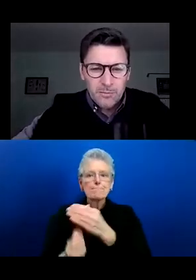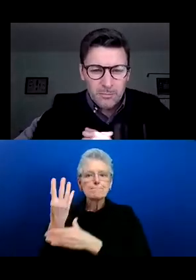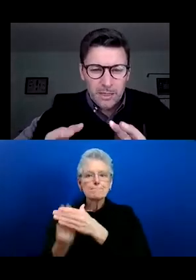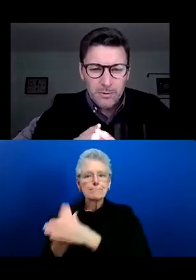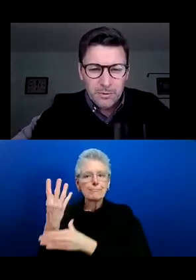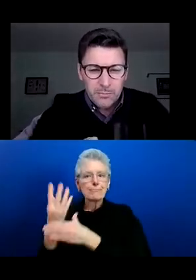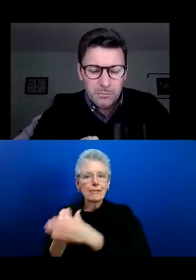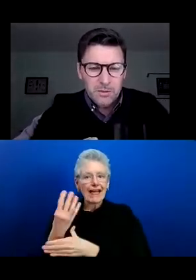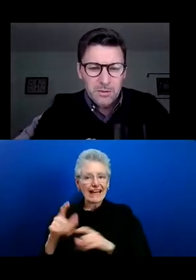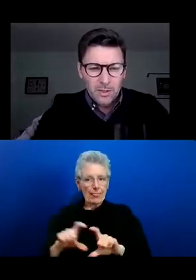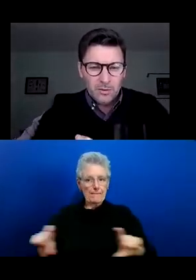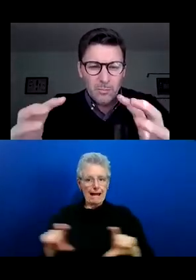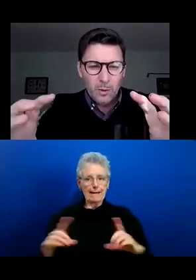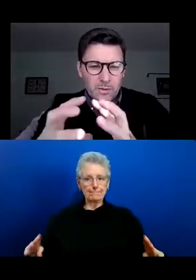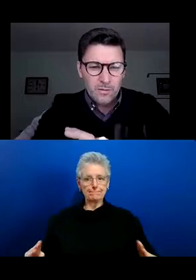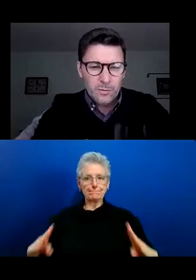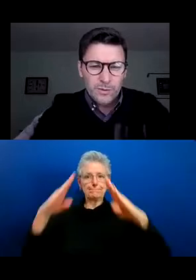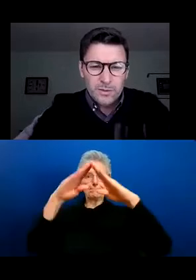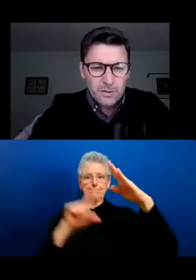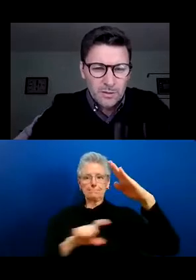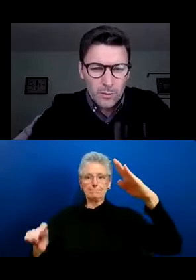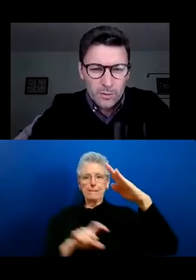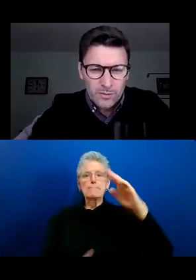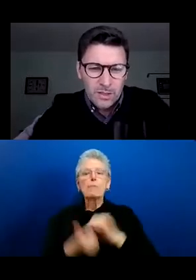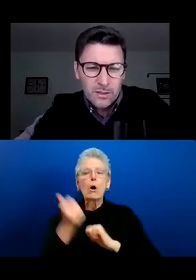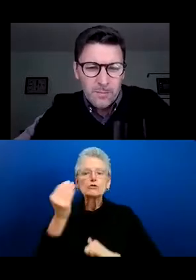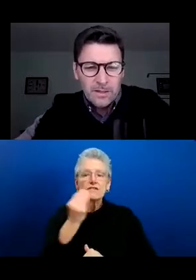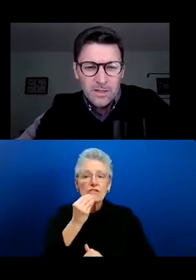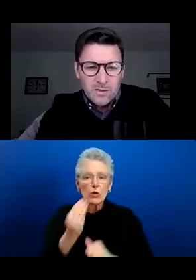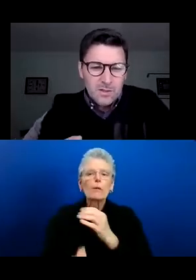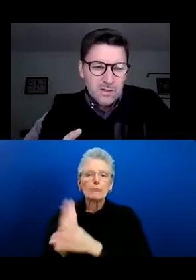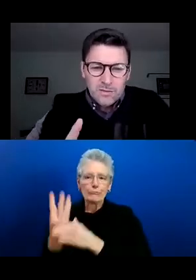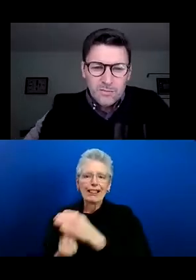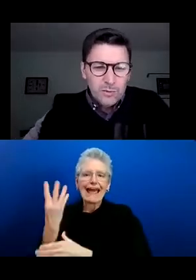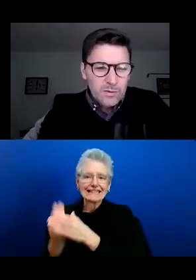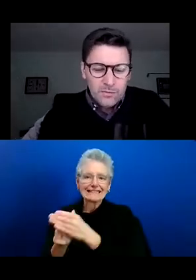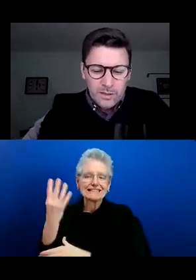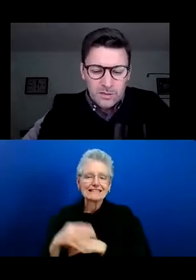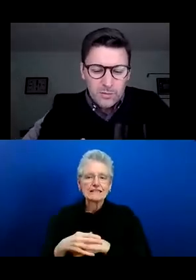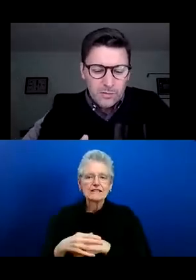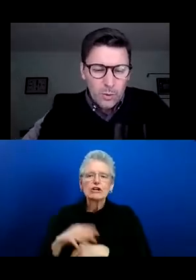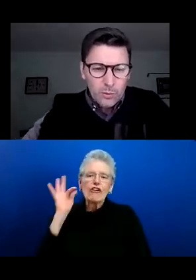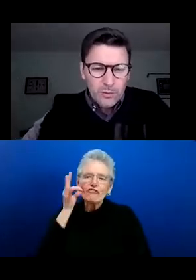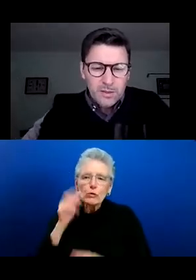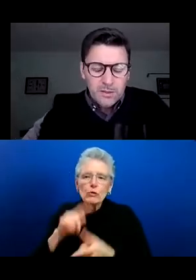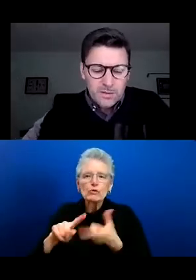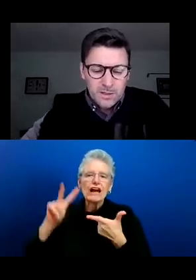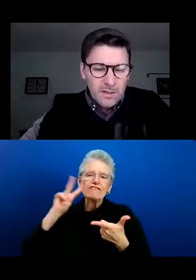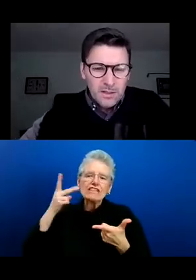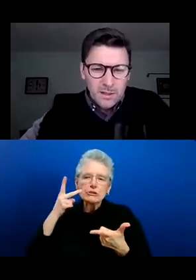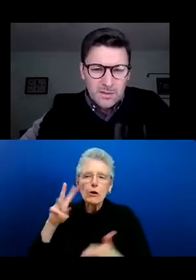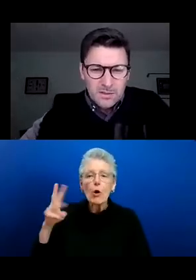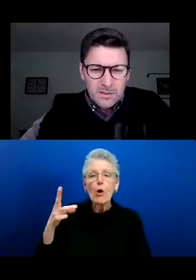of the pyramid being the most of the foods you're eating in the course of a day. So this is fruits and vegetables, whole